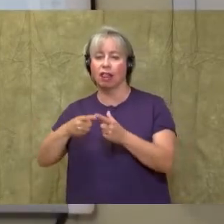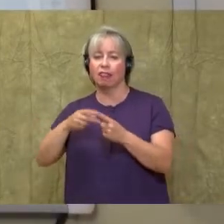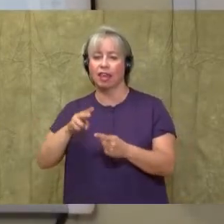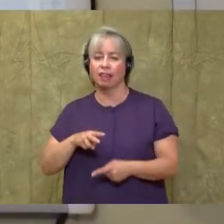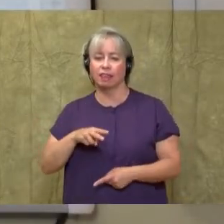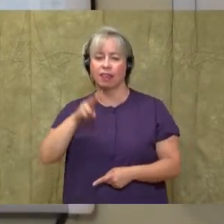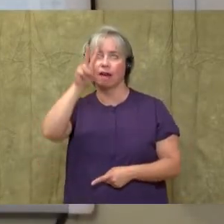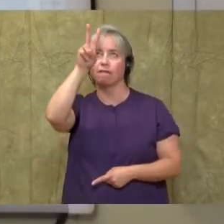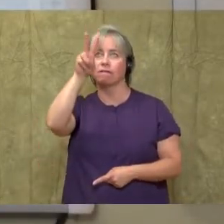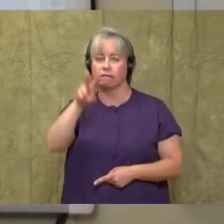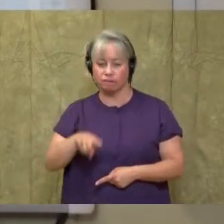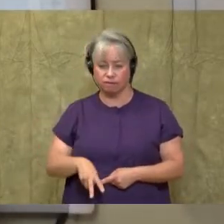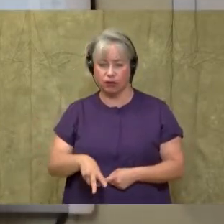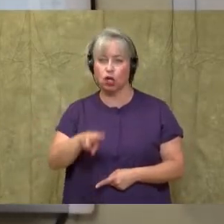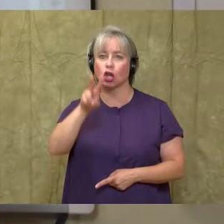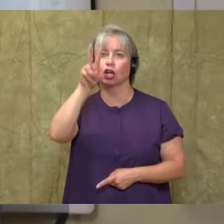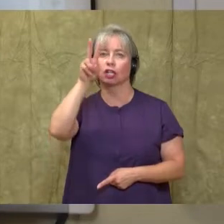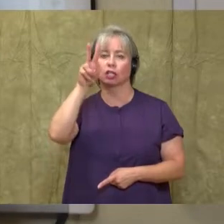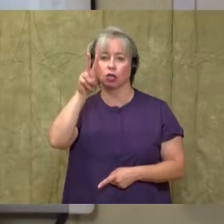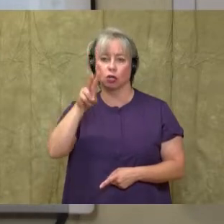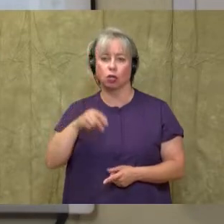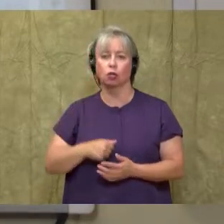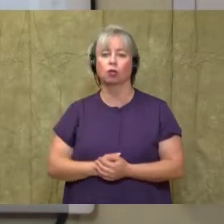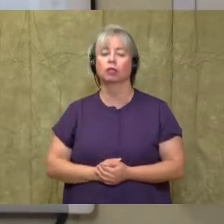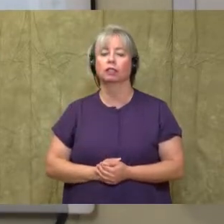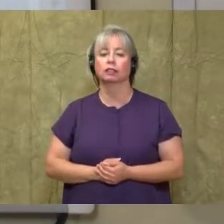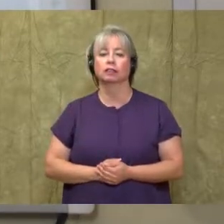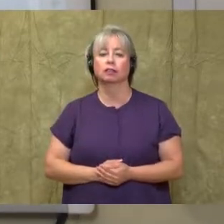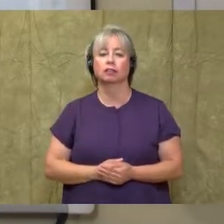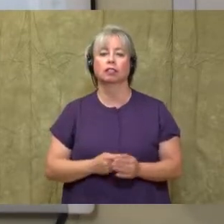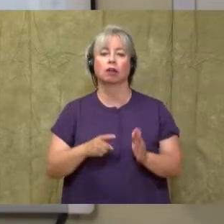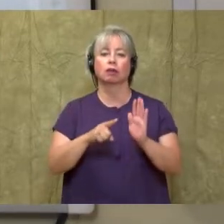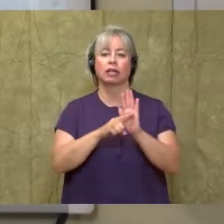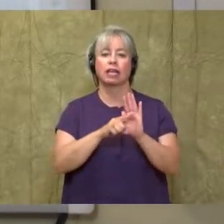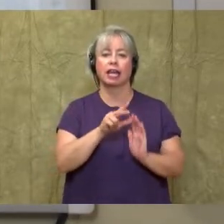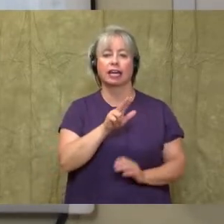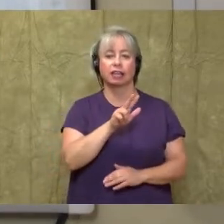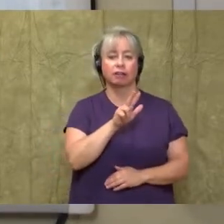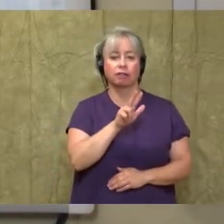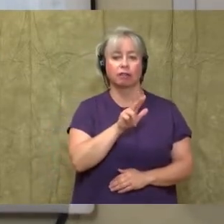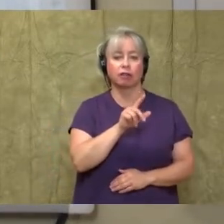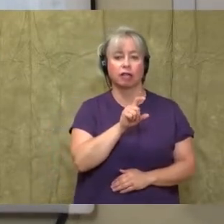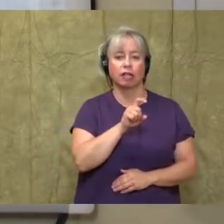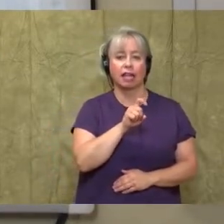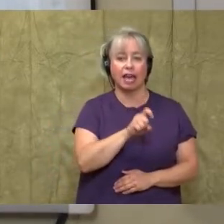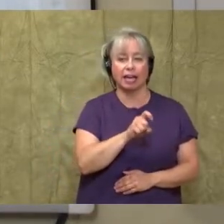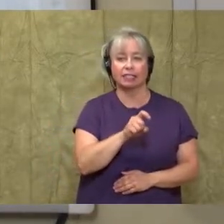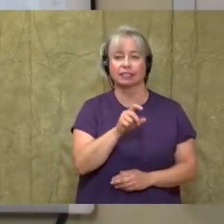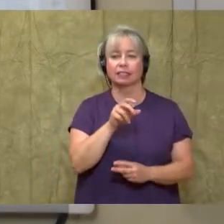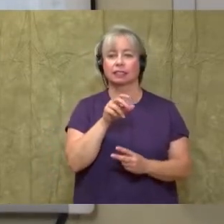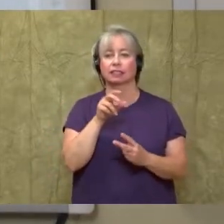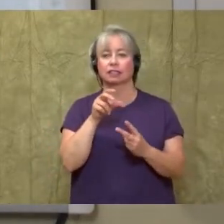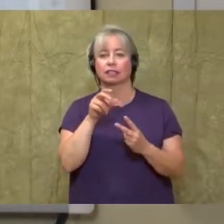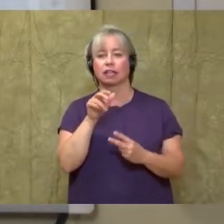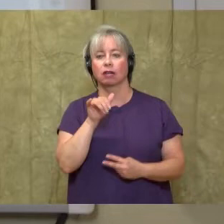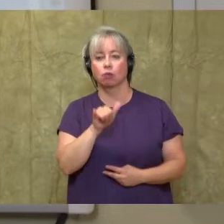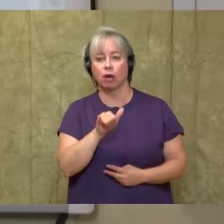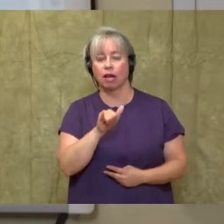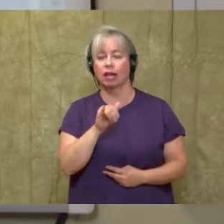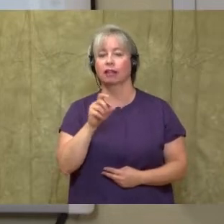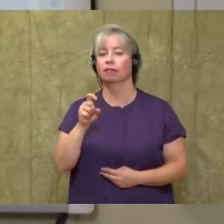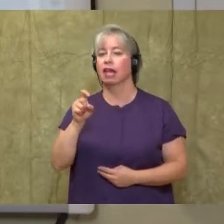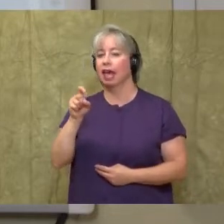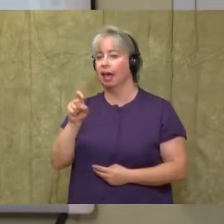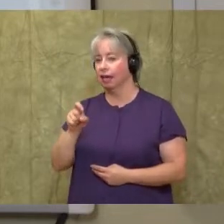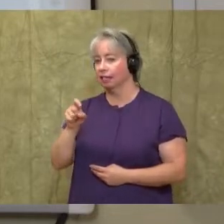-3, 5. That is an actual X point. This is a Y value. This is an